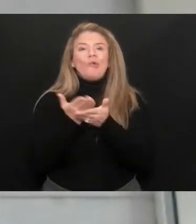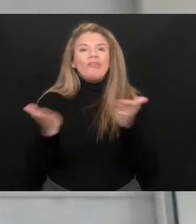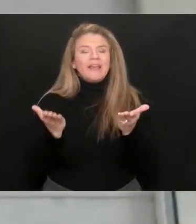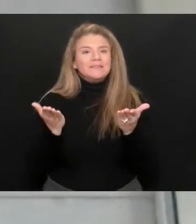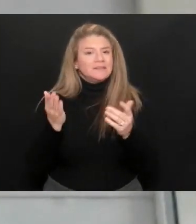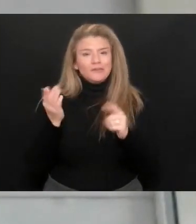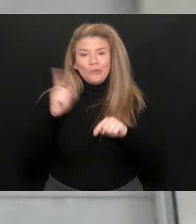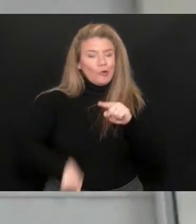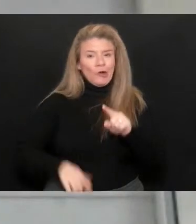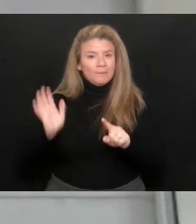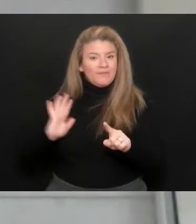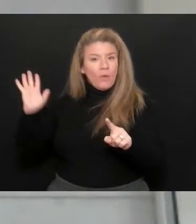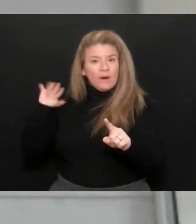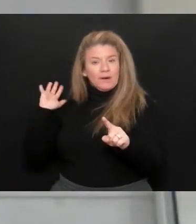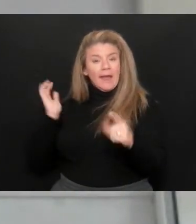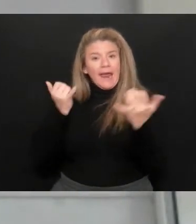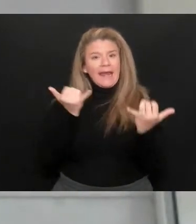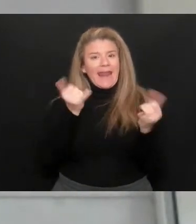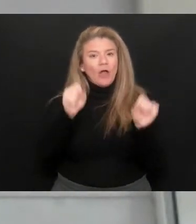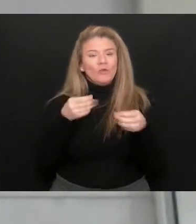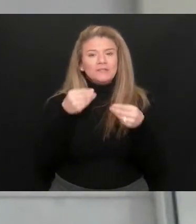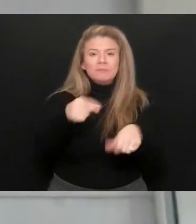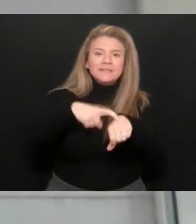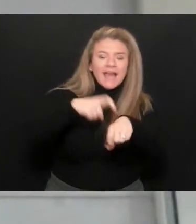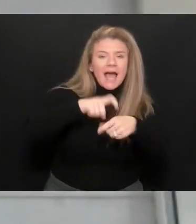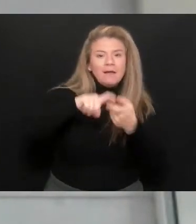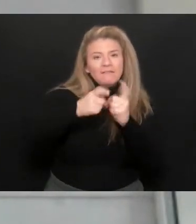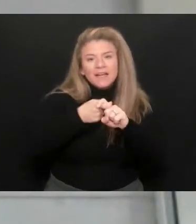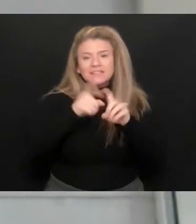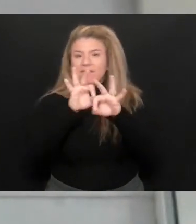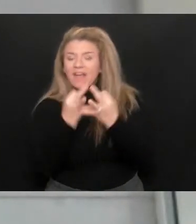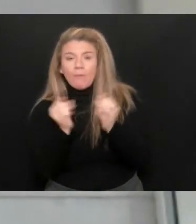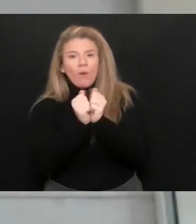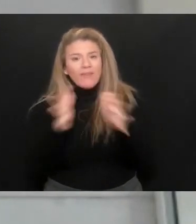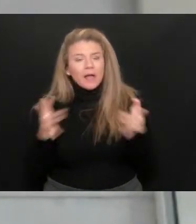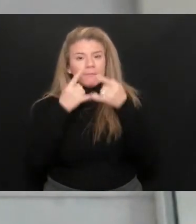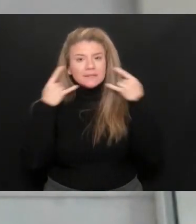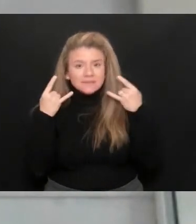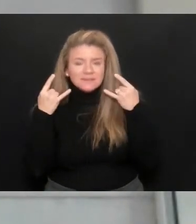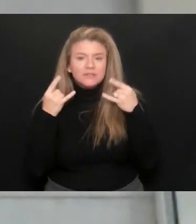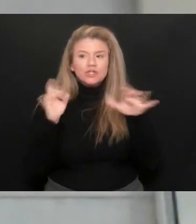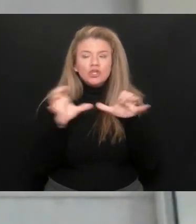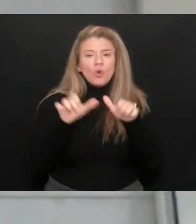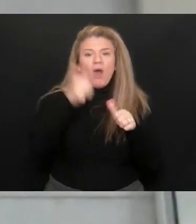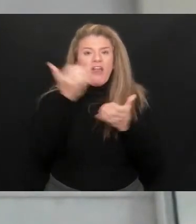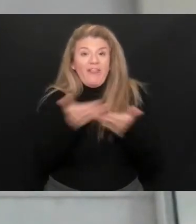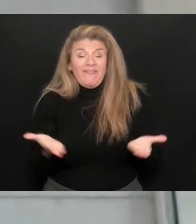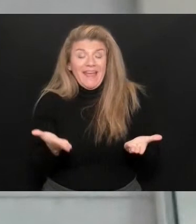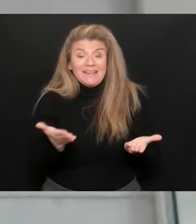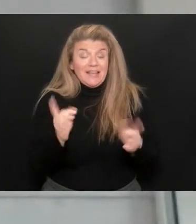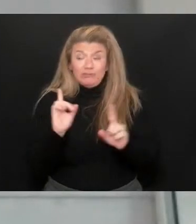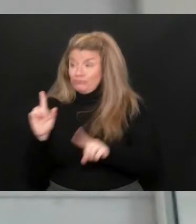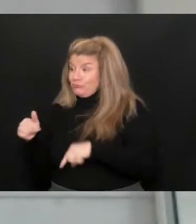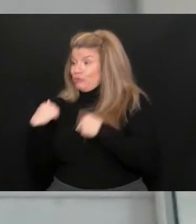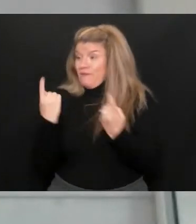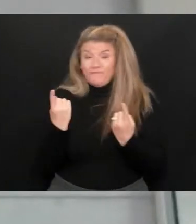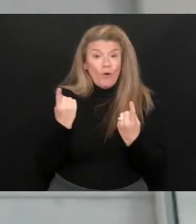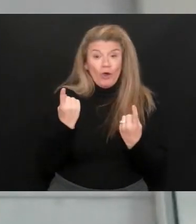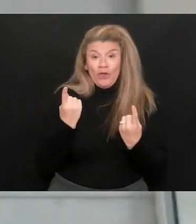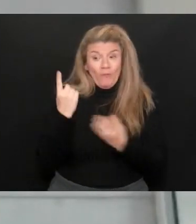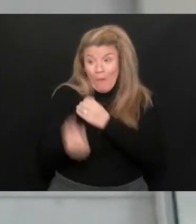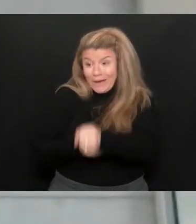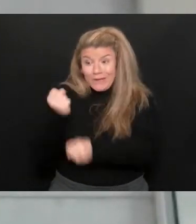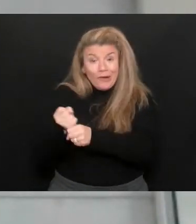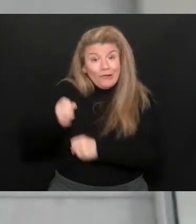allowed to spend time with family and friends without your masks on. You can do a lot of other things that you've not been able to enjoy in the past. So we